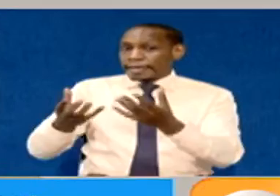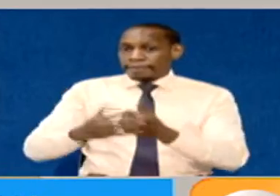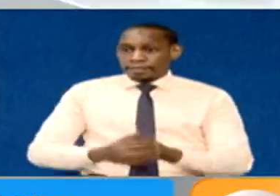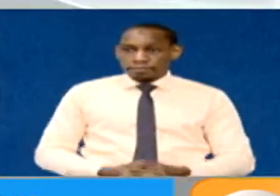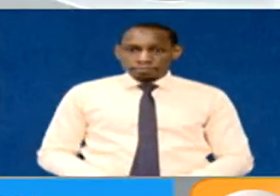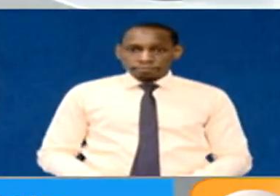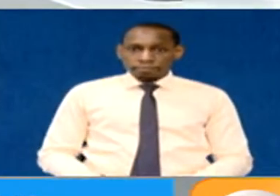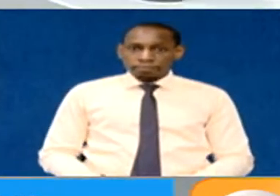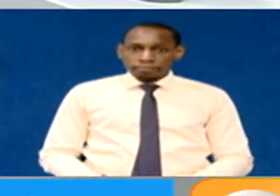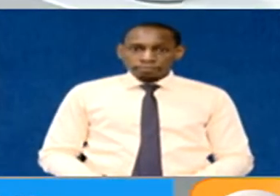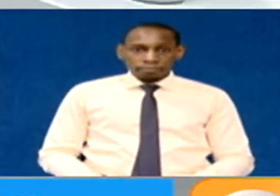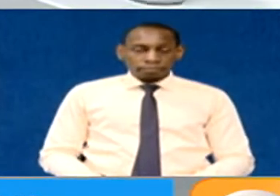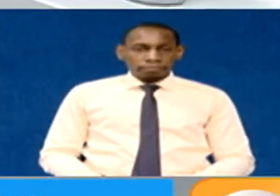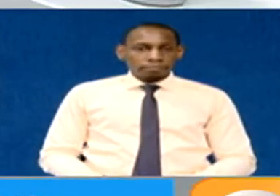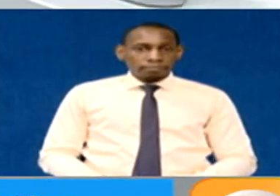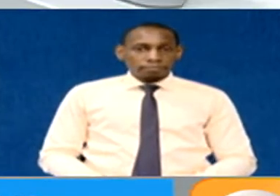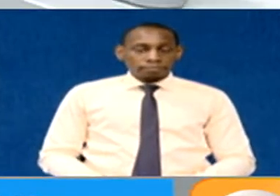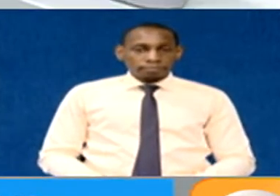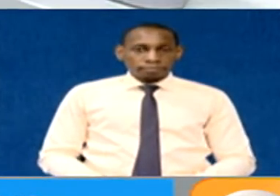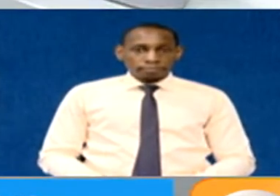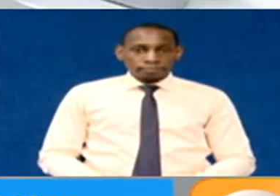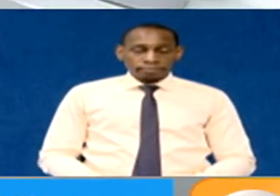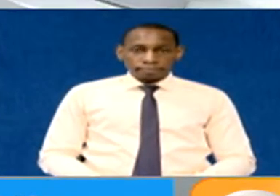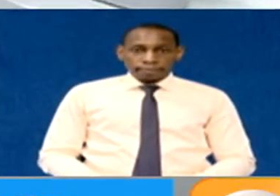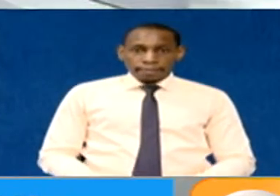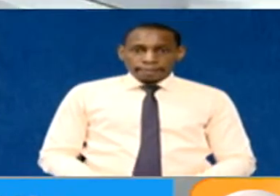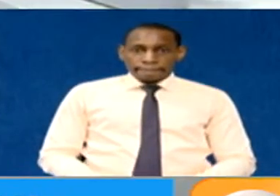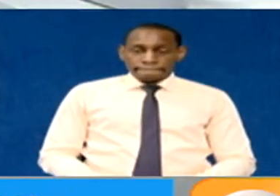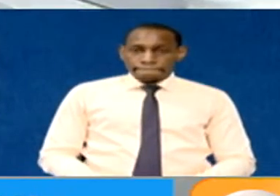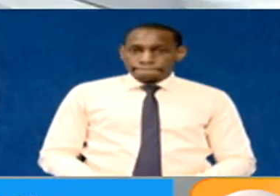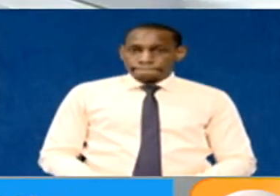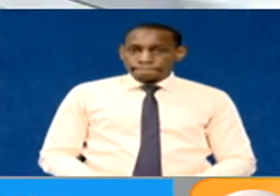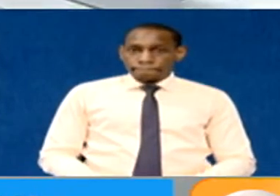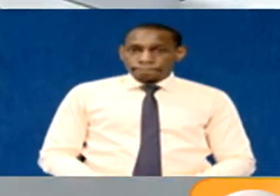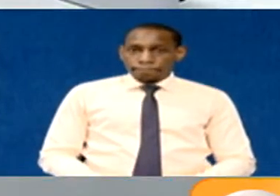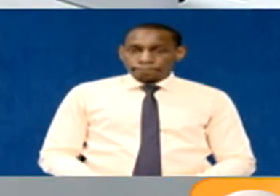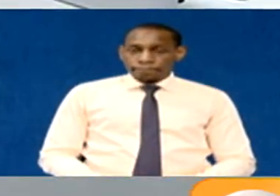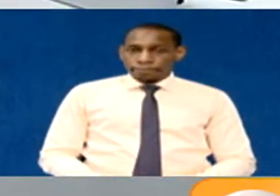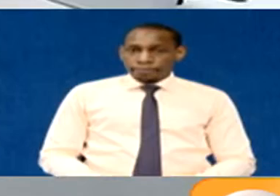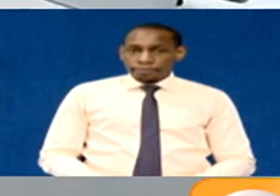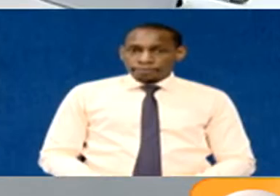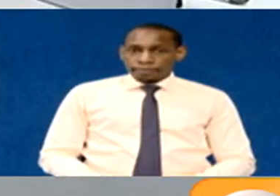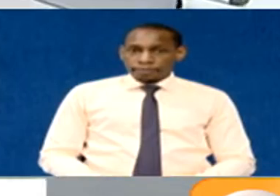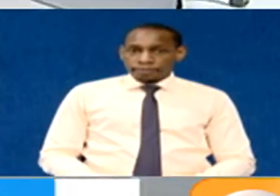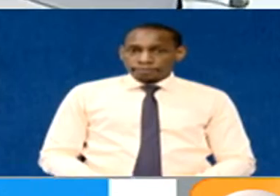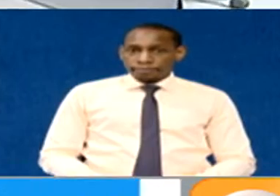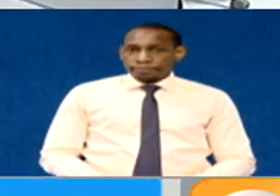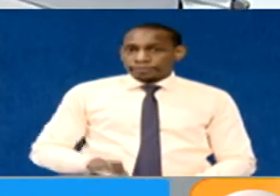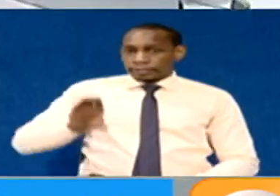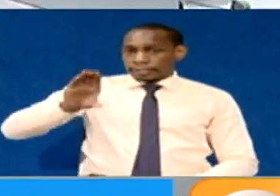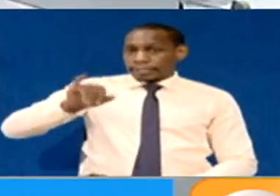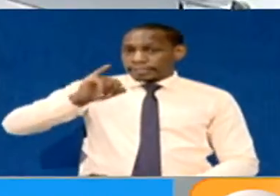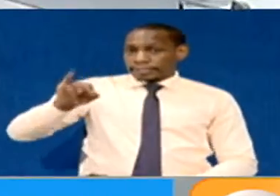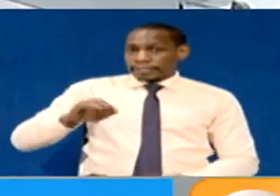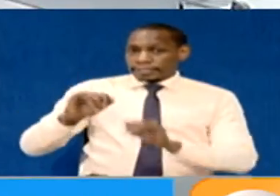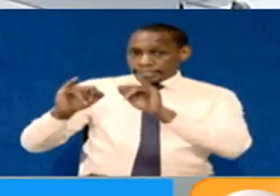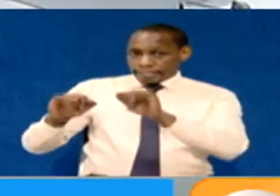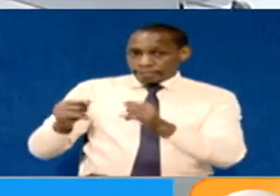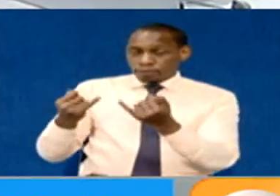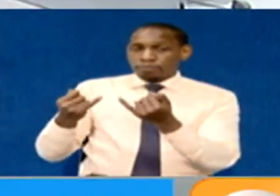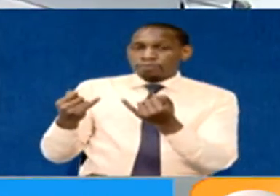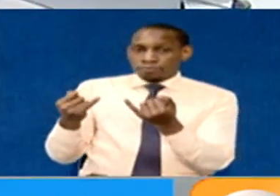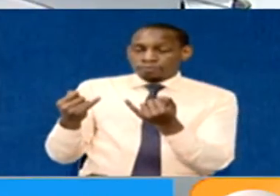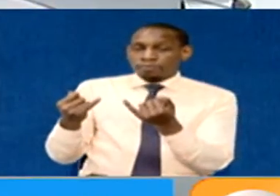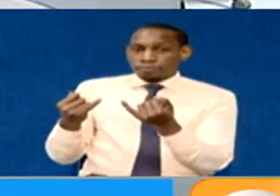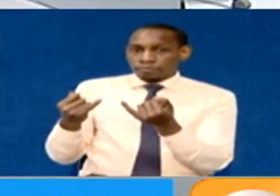Jamila, there's the whole thing of fine, the news CJ in some